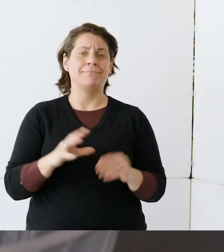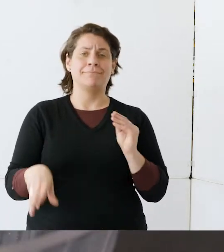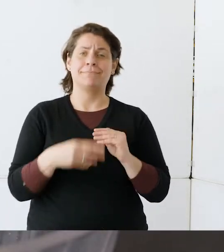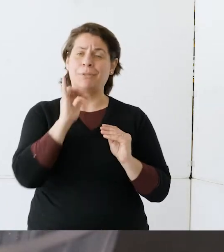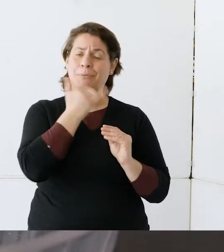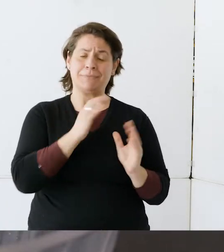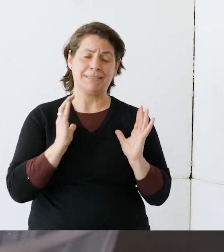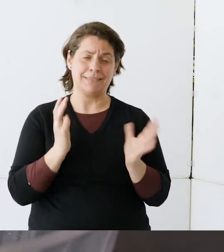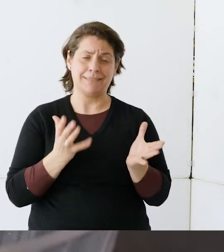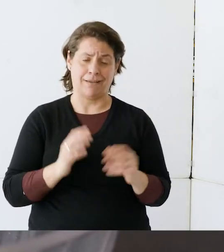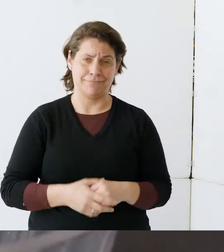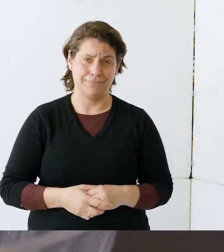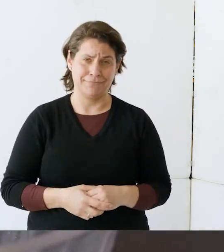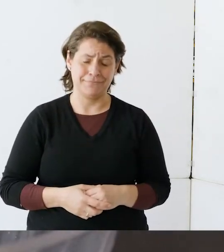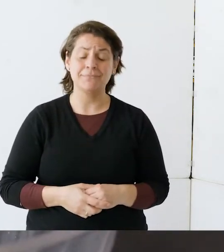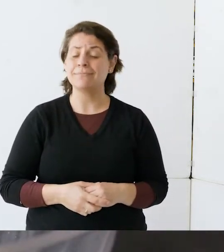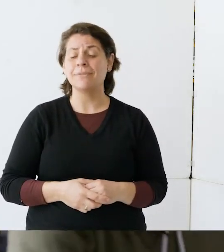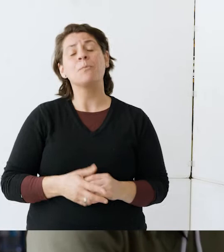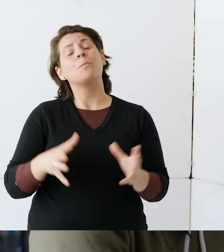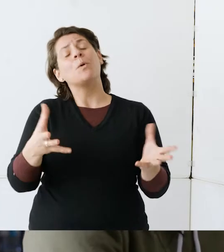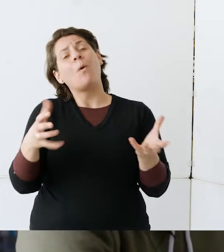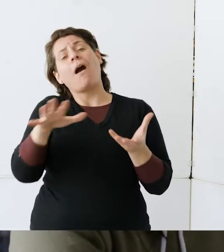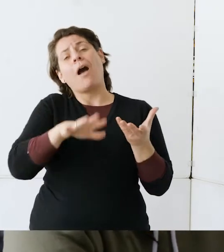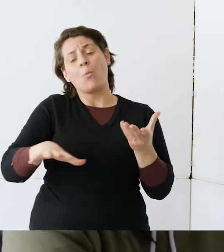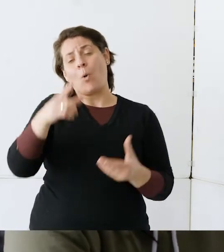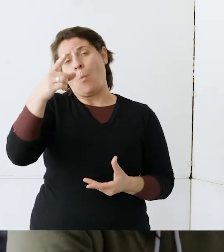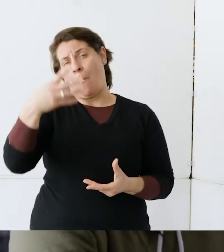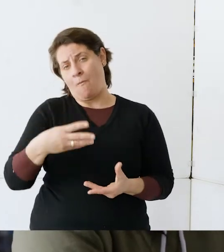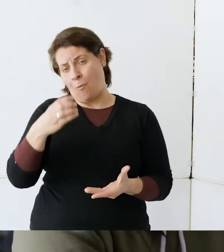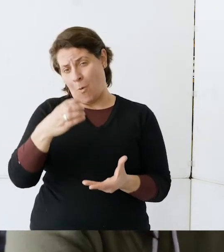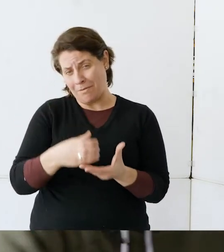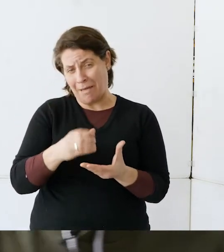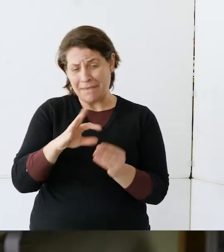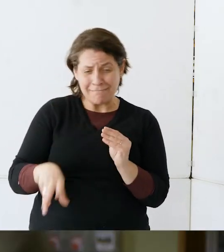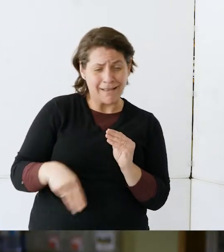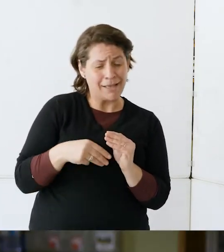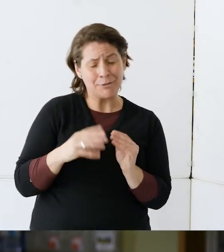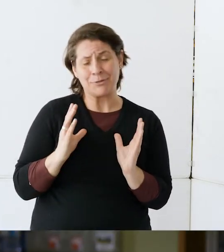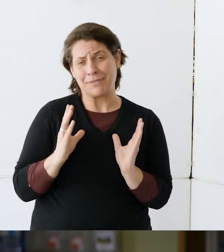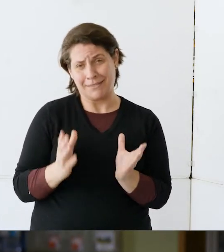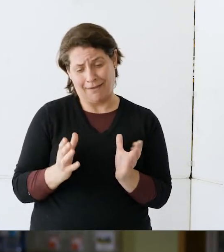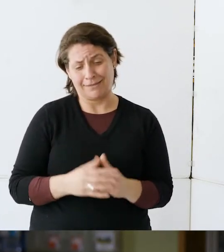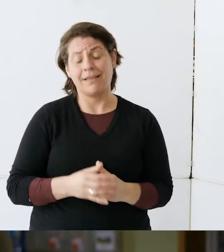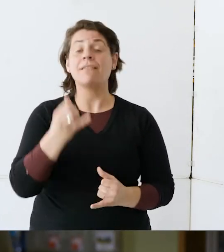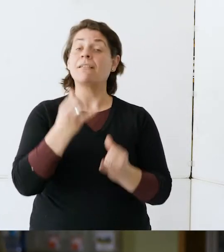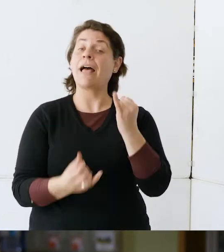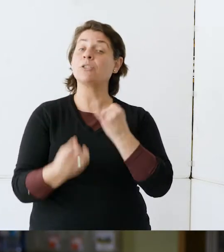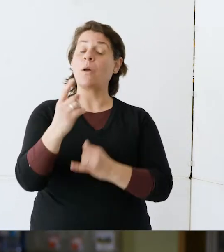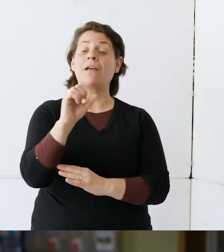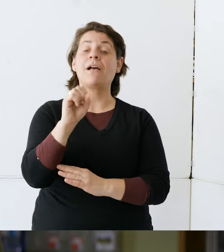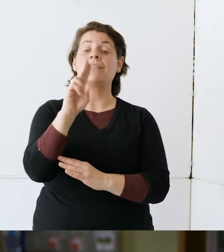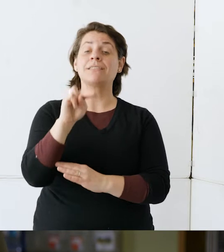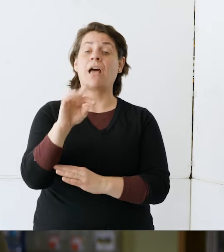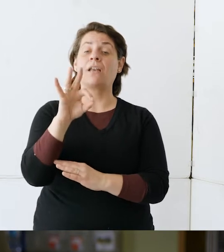Whoops, that's okay. We're going for 1/4 cup, but if you add a little more, that's okay. Our last seed